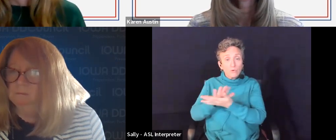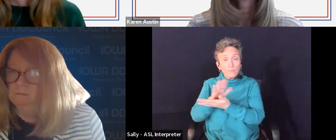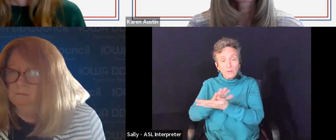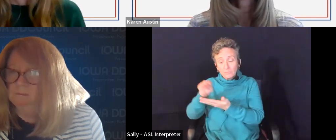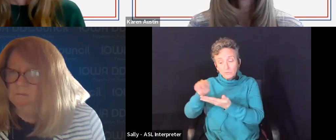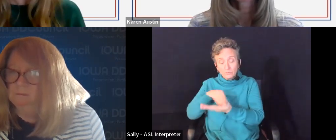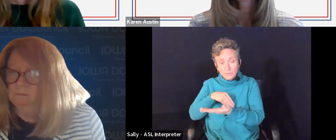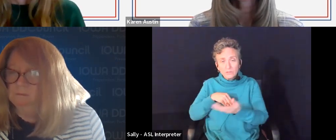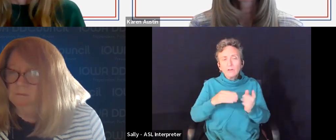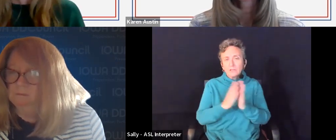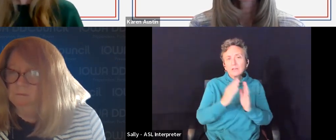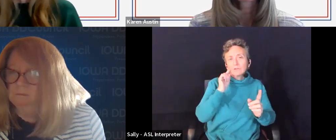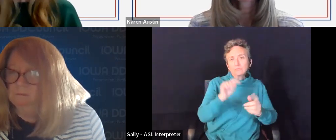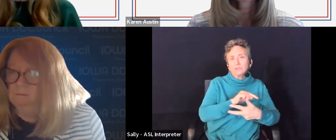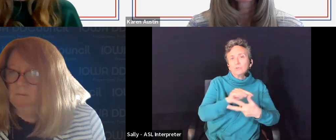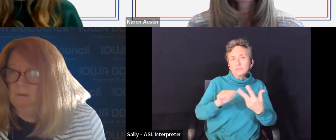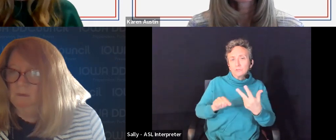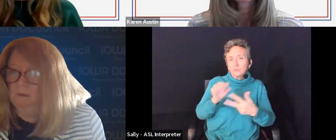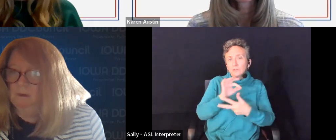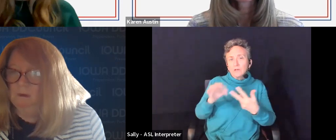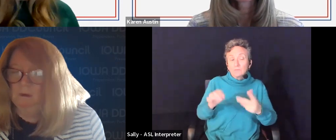that information. It's one of the options.